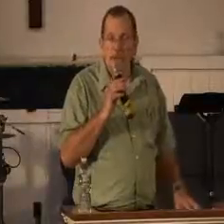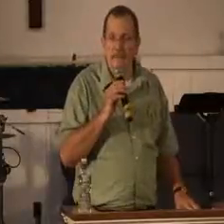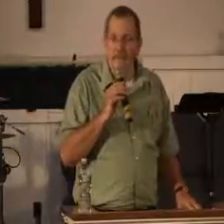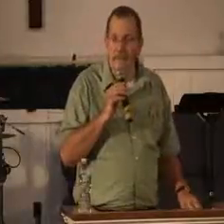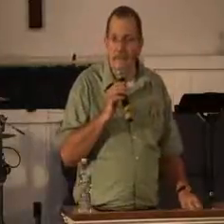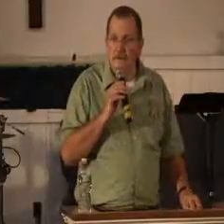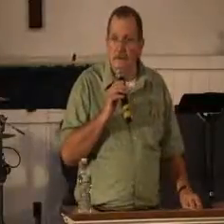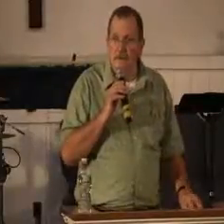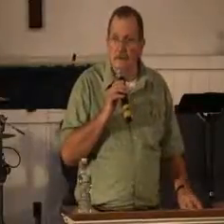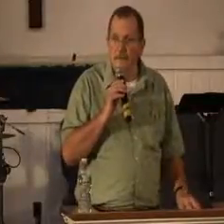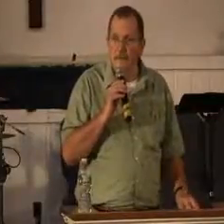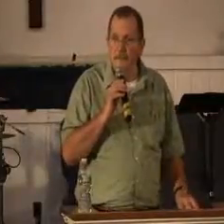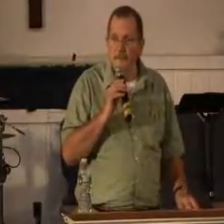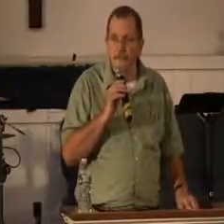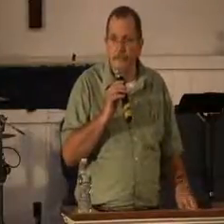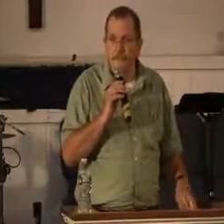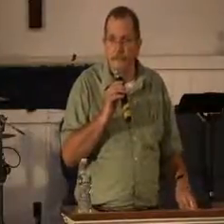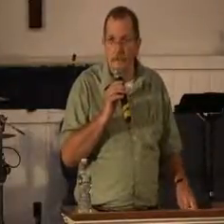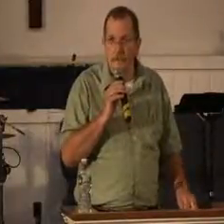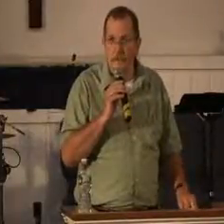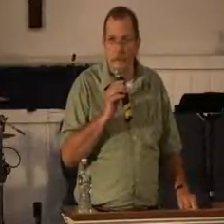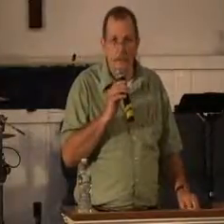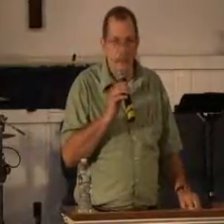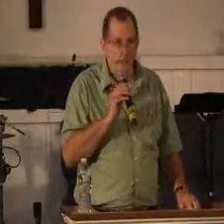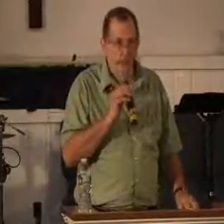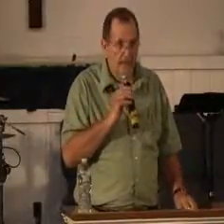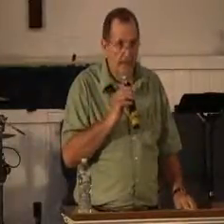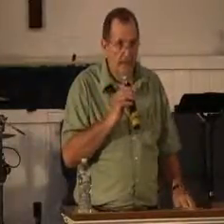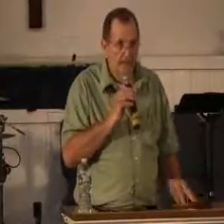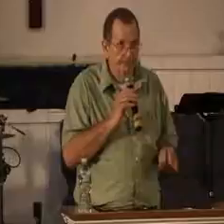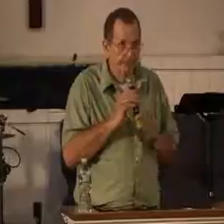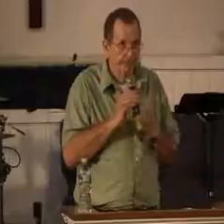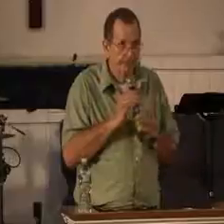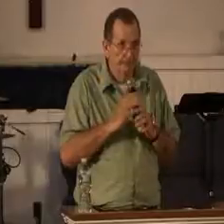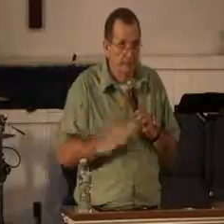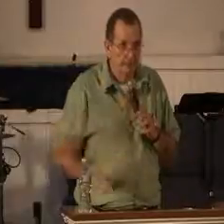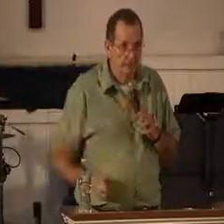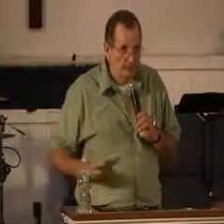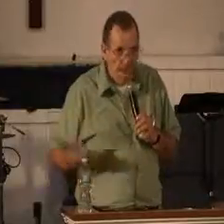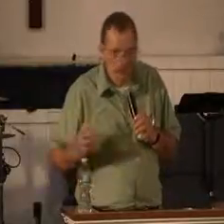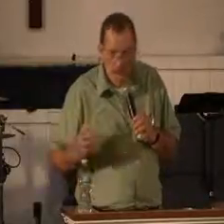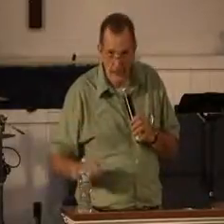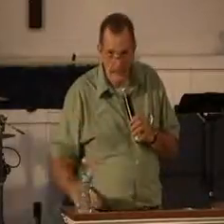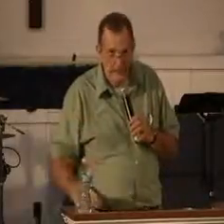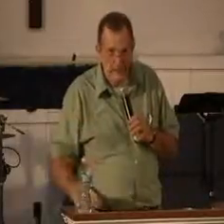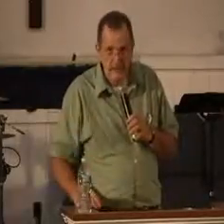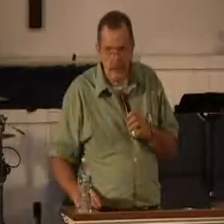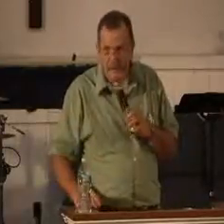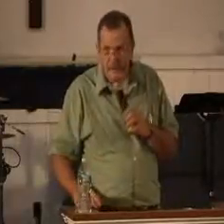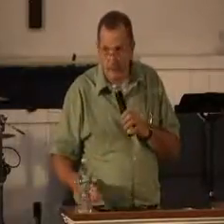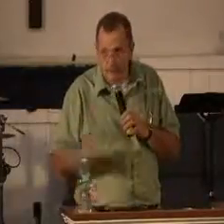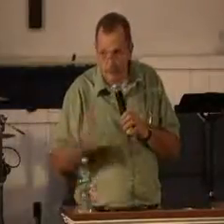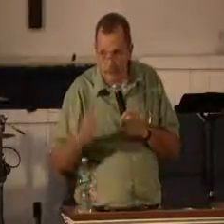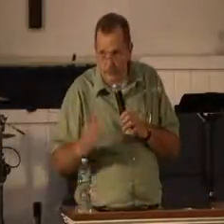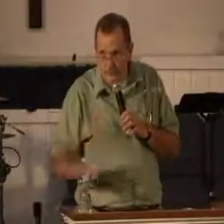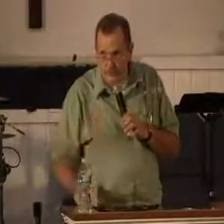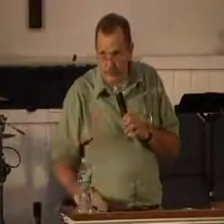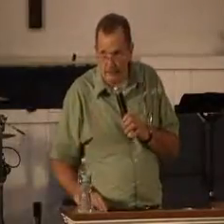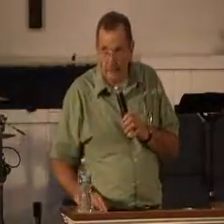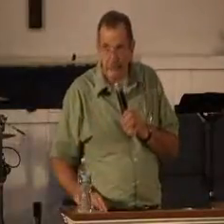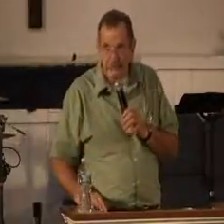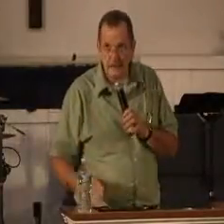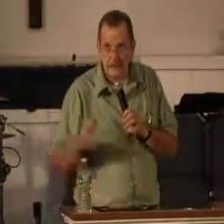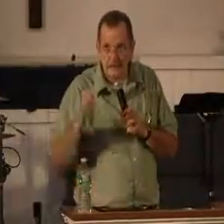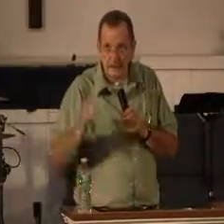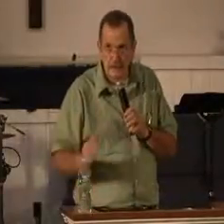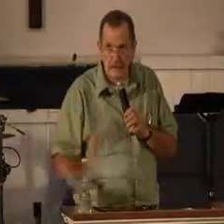I want to invite right now our young people, some of whom were at camp, some of whom may have not been, but if you took a